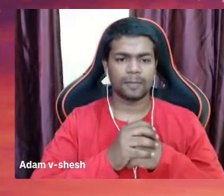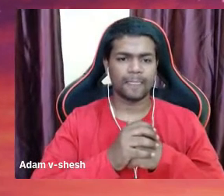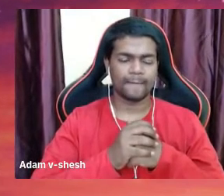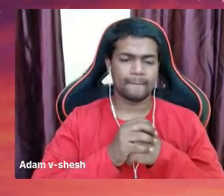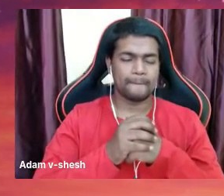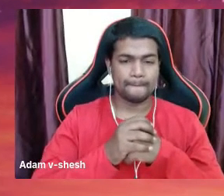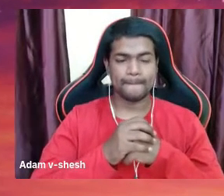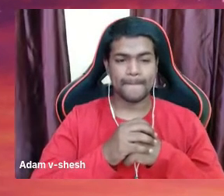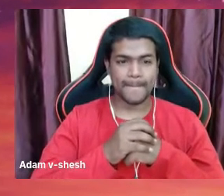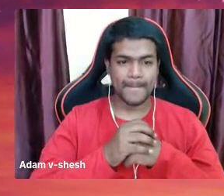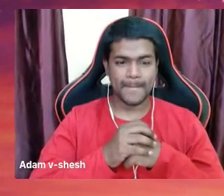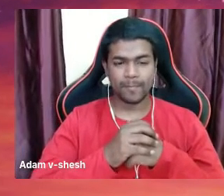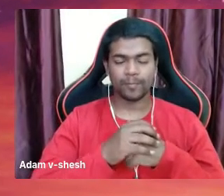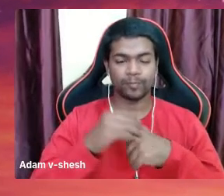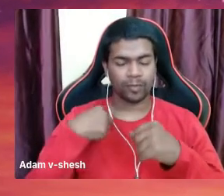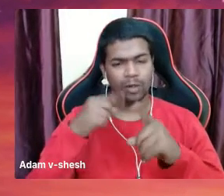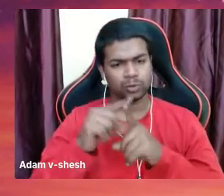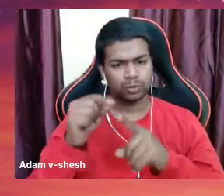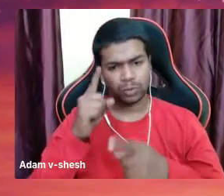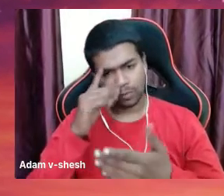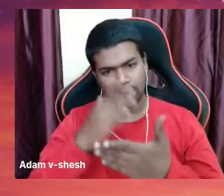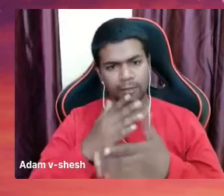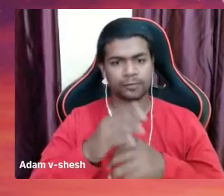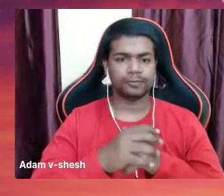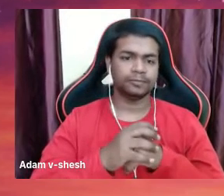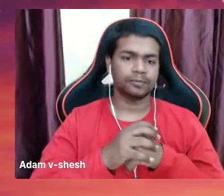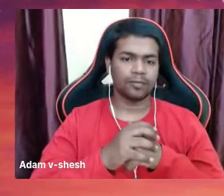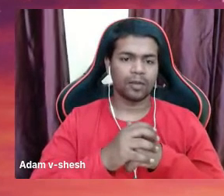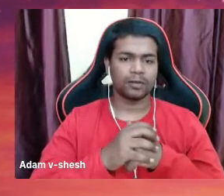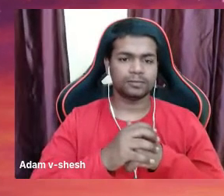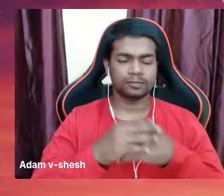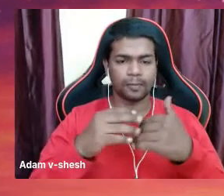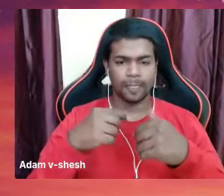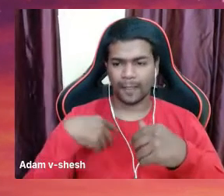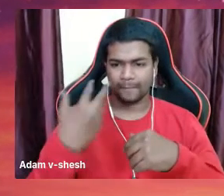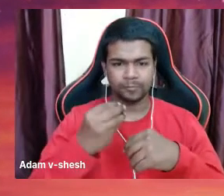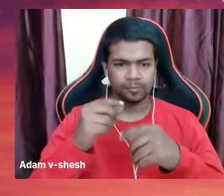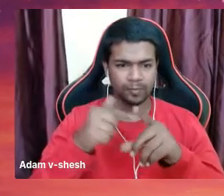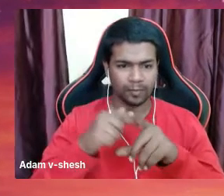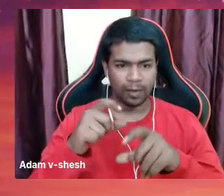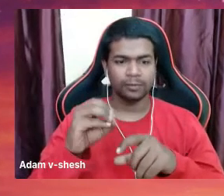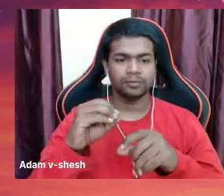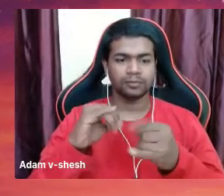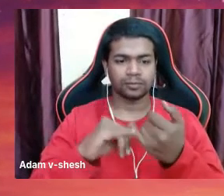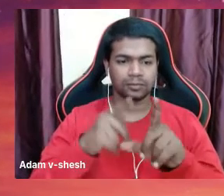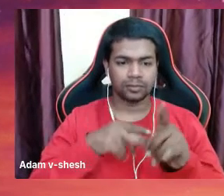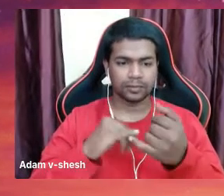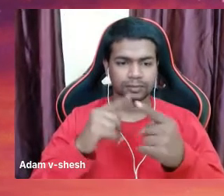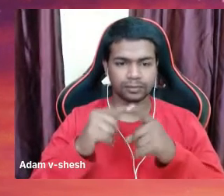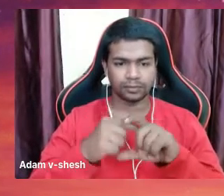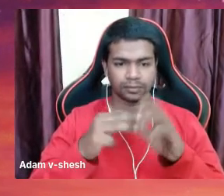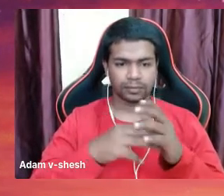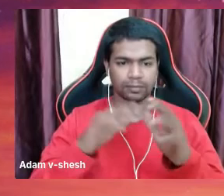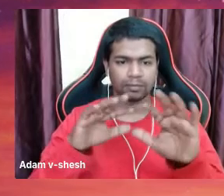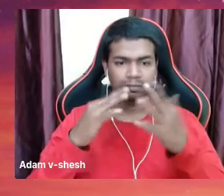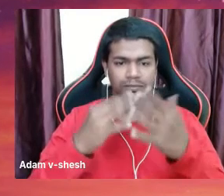So I do believe that as our ecosystem is evolving, we are seeing that